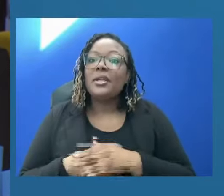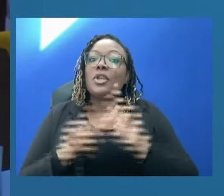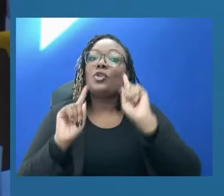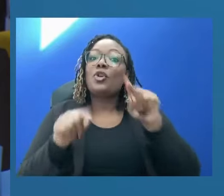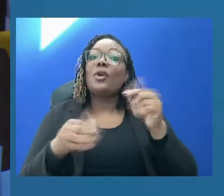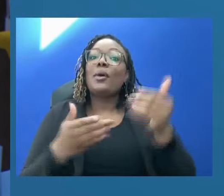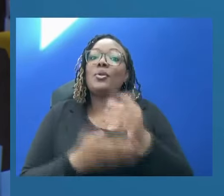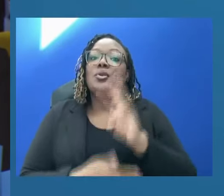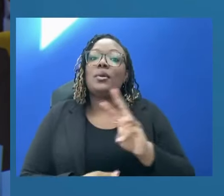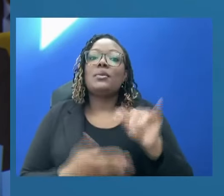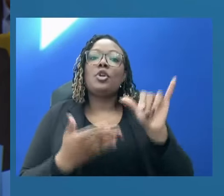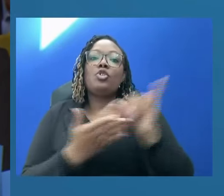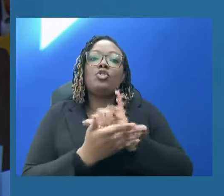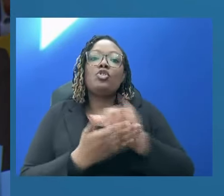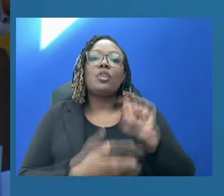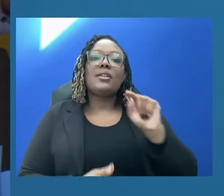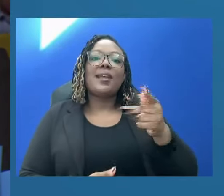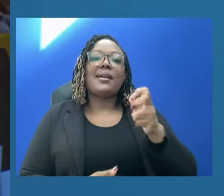website,